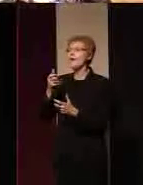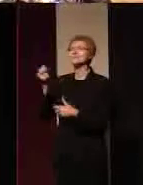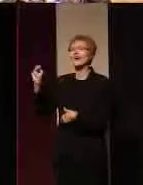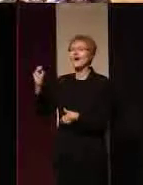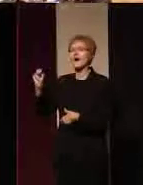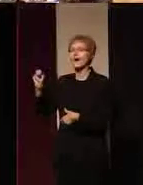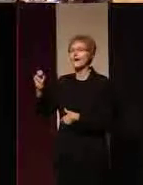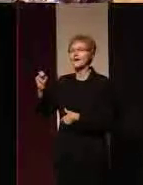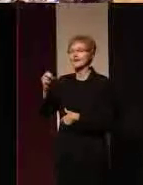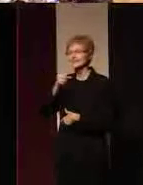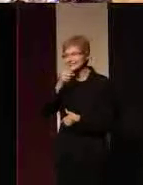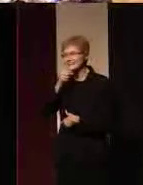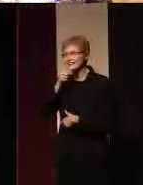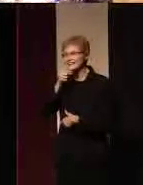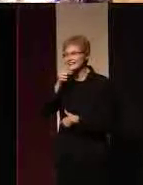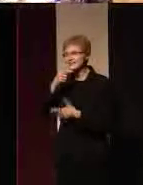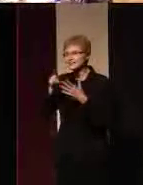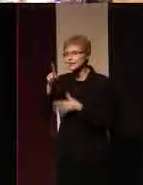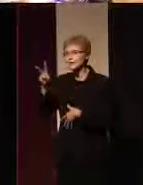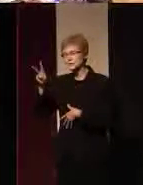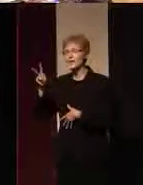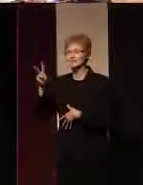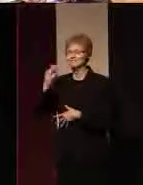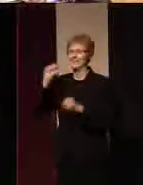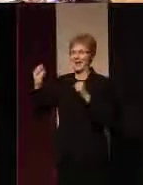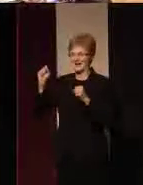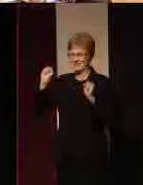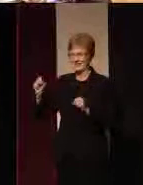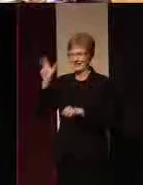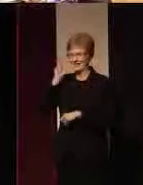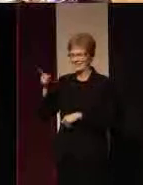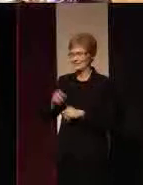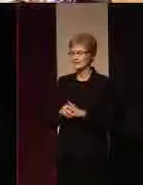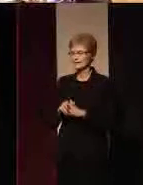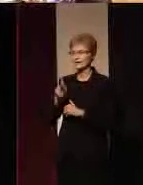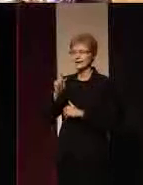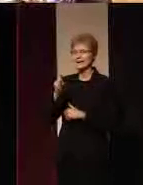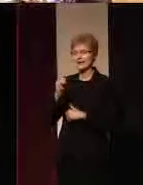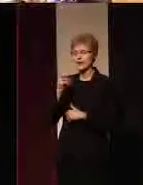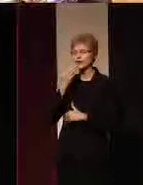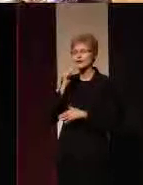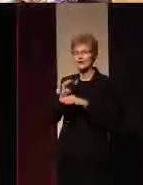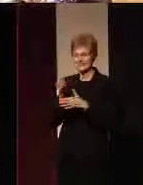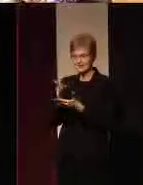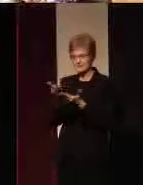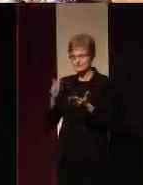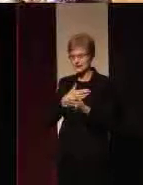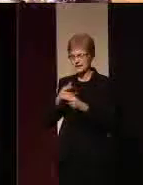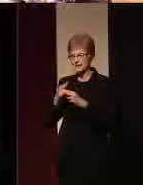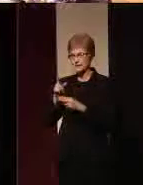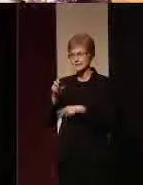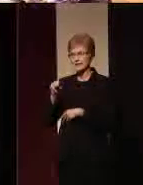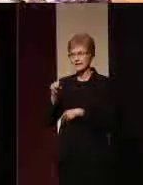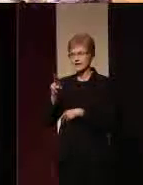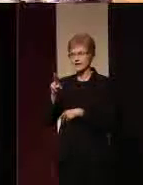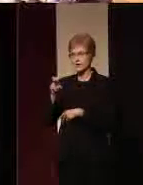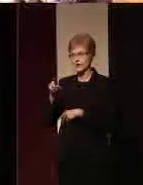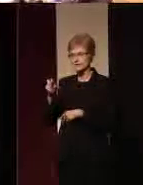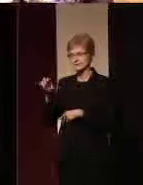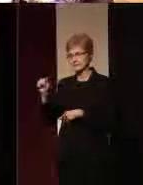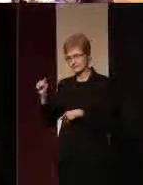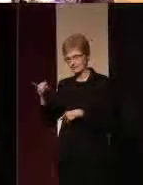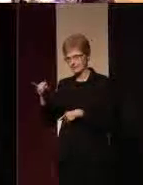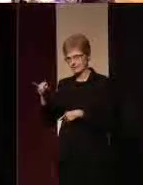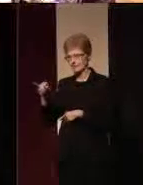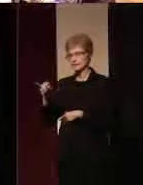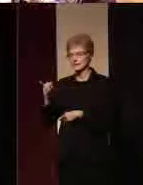Is that check better? 1, 2. Ah, how do you like that? All right. Karen? Good evening, everybody. My name is Karen Oresti. I'm the regional director of